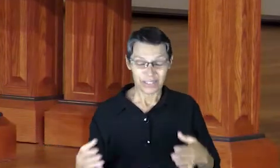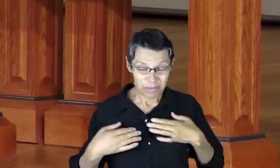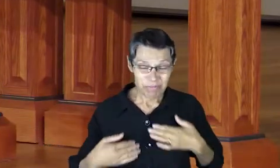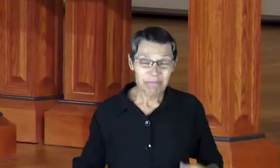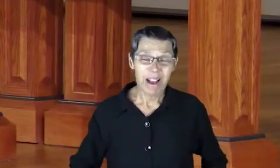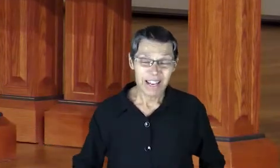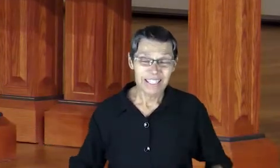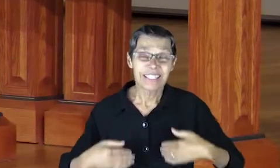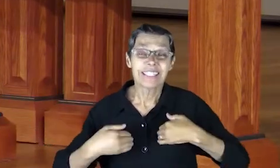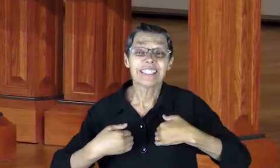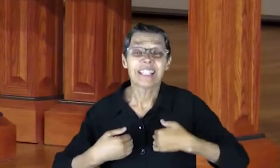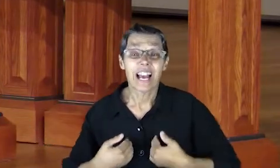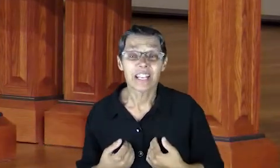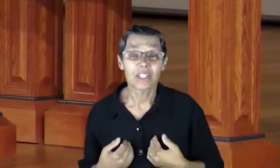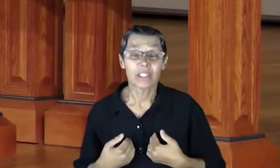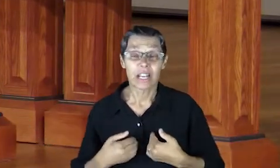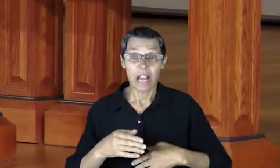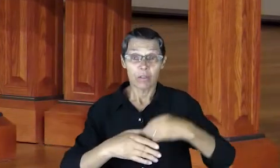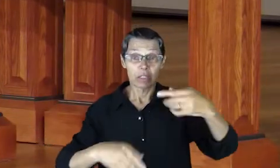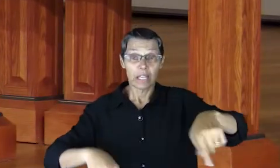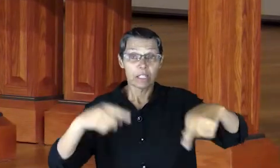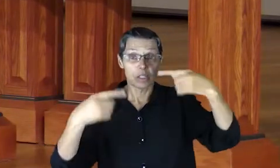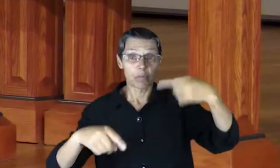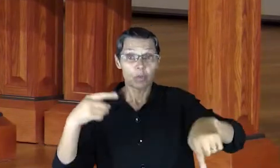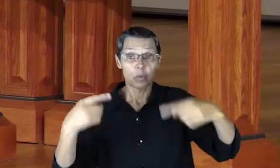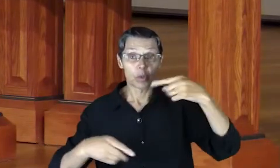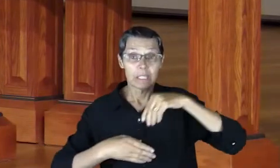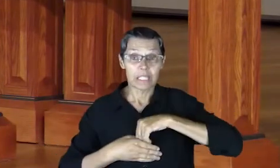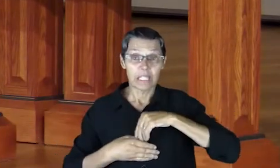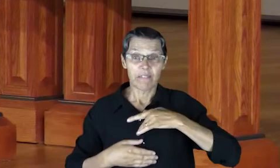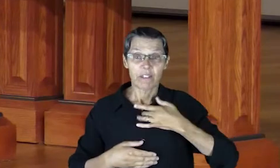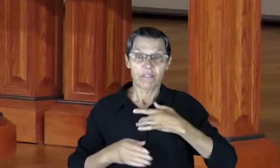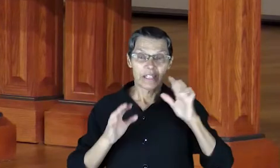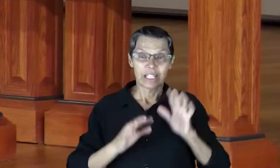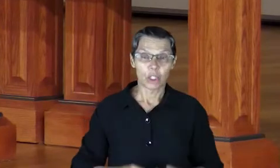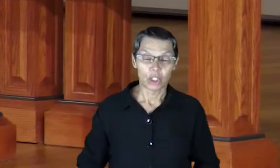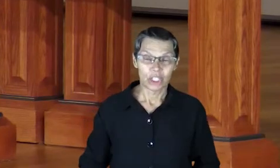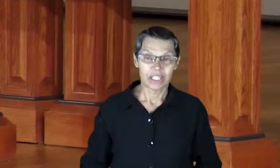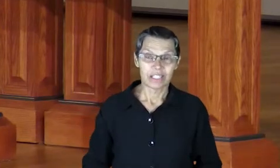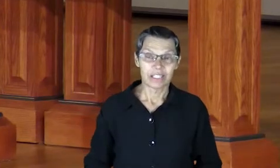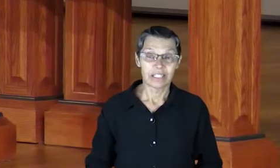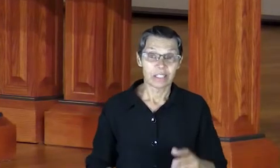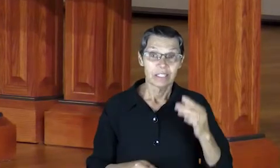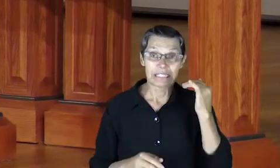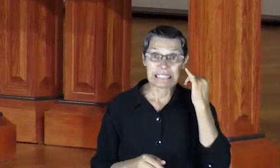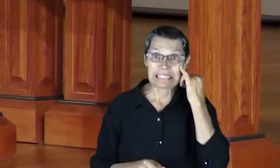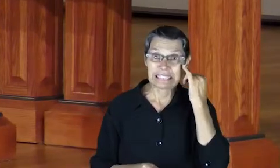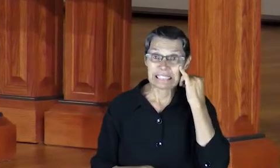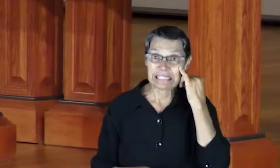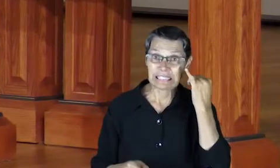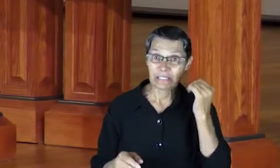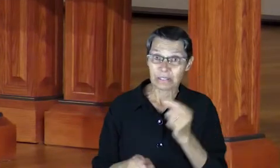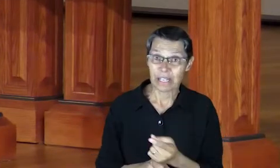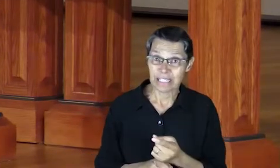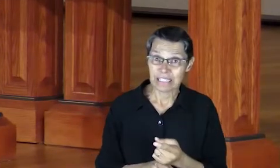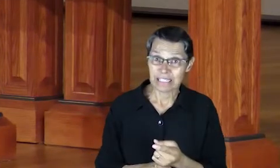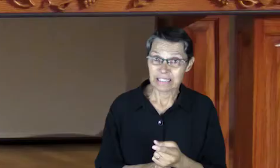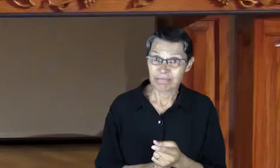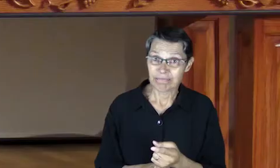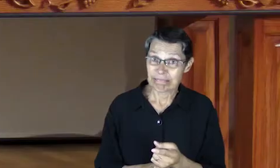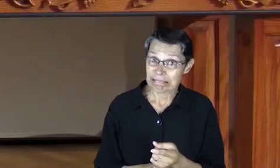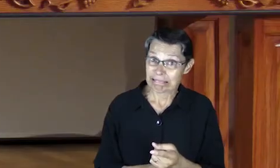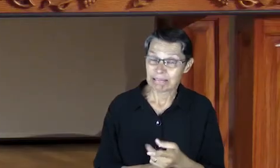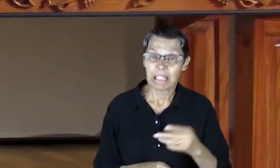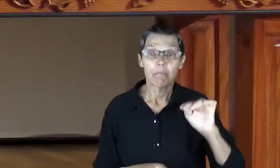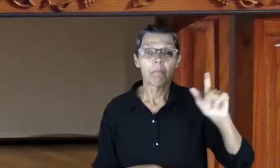tired. Disputes without and fears within. What if they're right? And then Paul says, and the